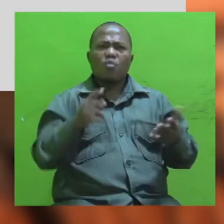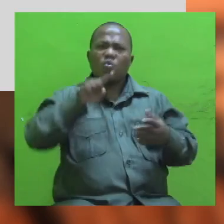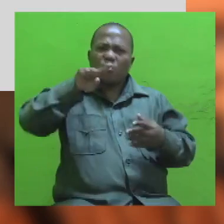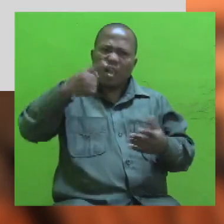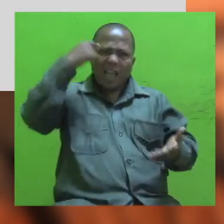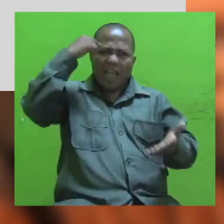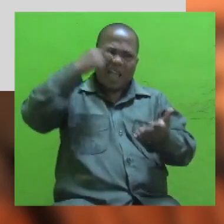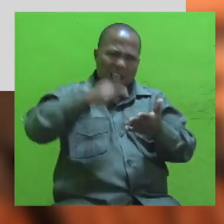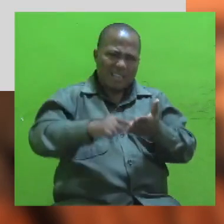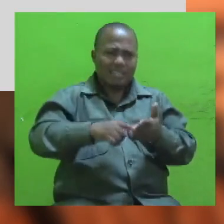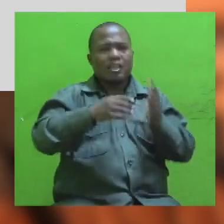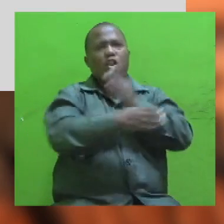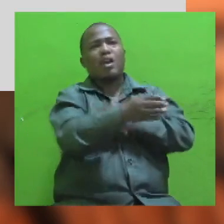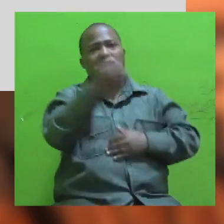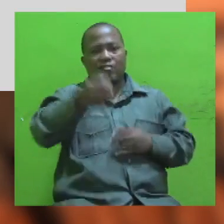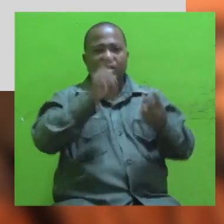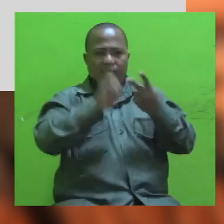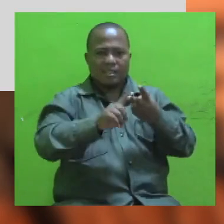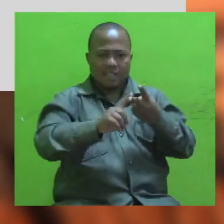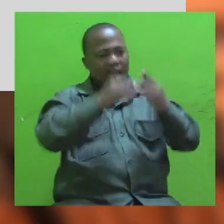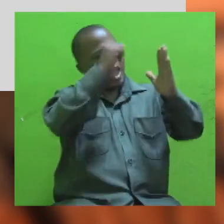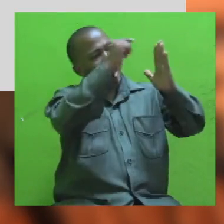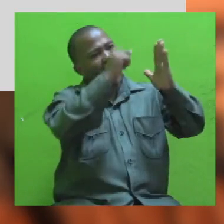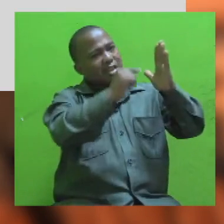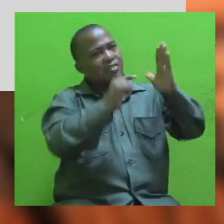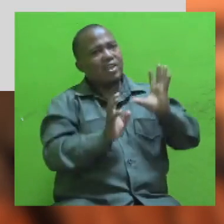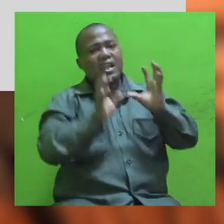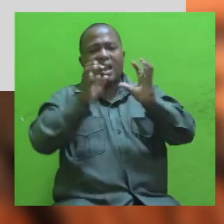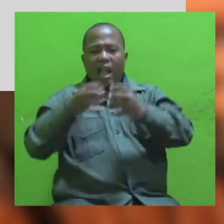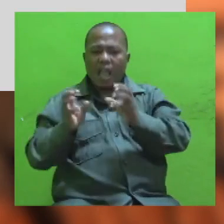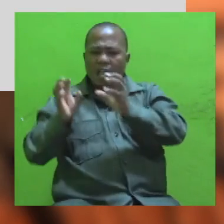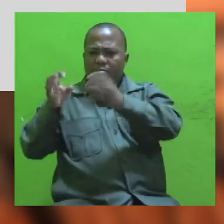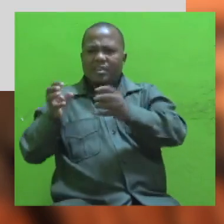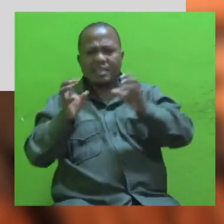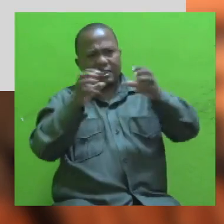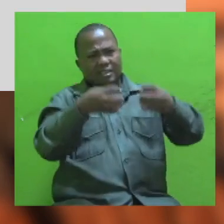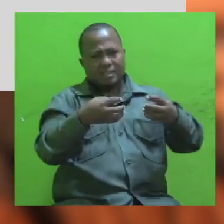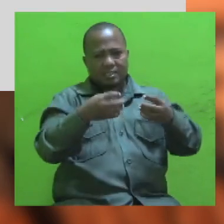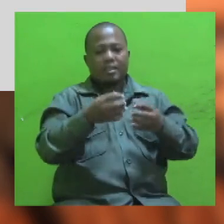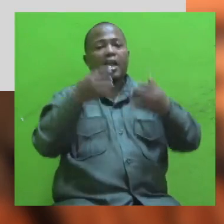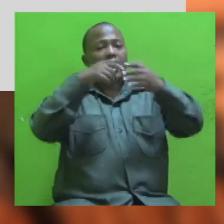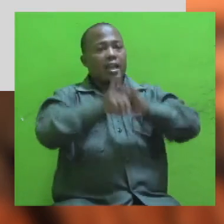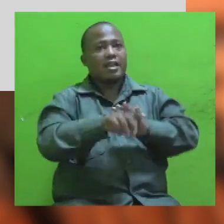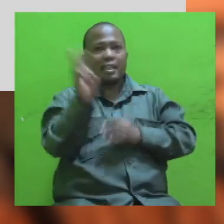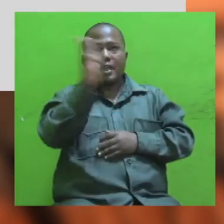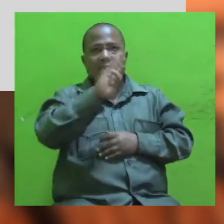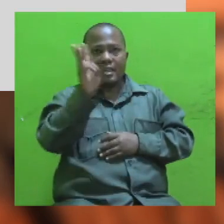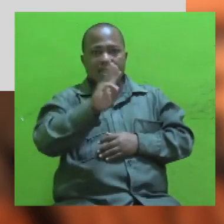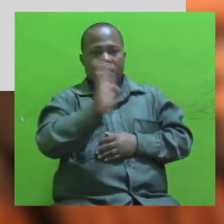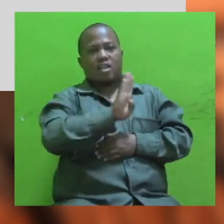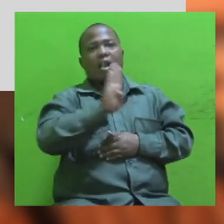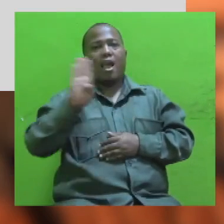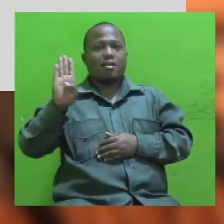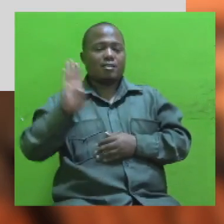government? The second question, identify the committee and the district council. Identify the